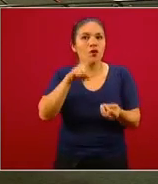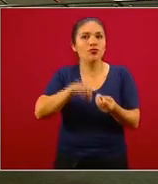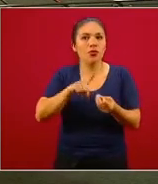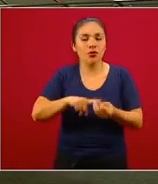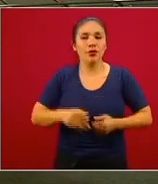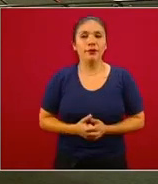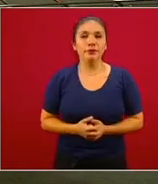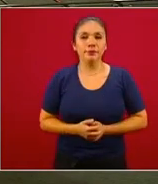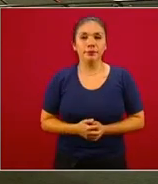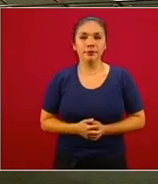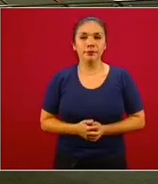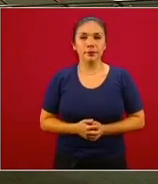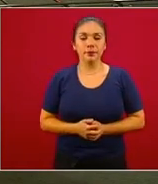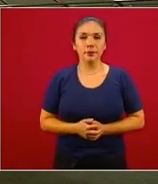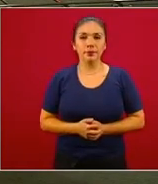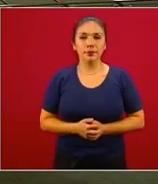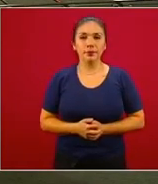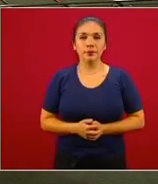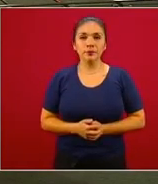center.